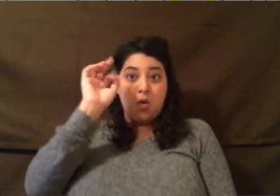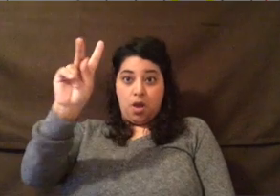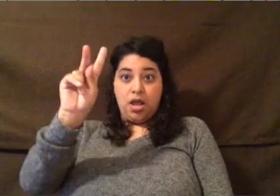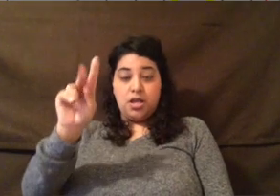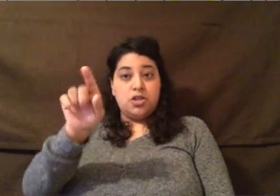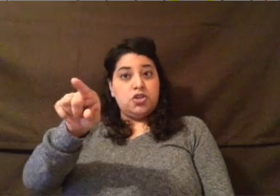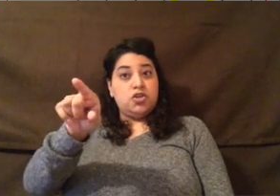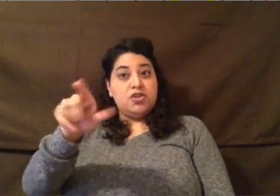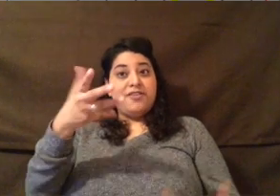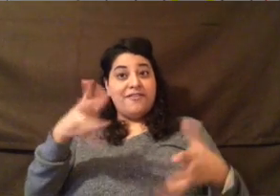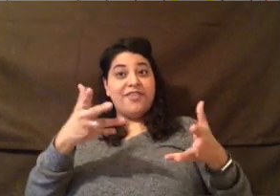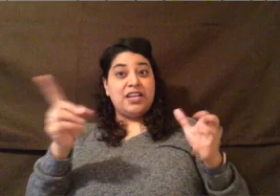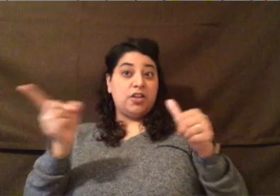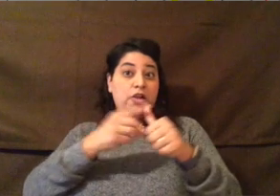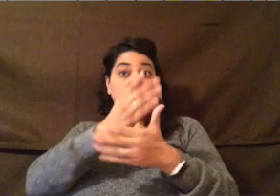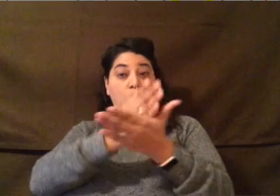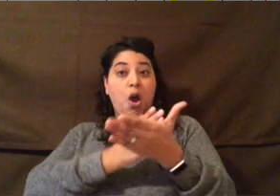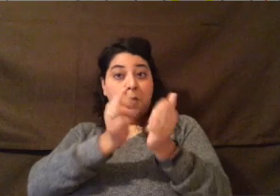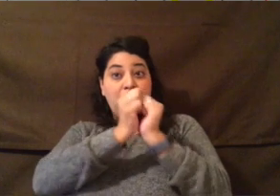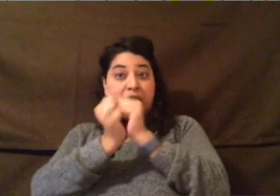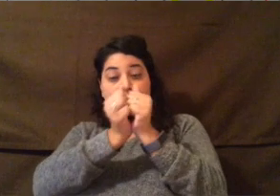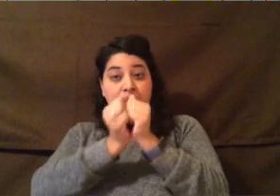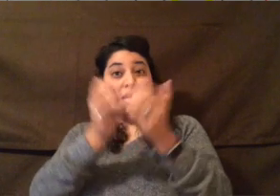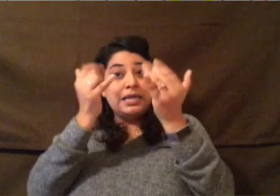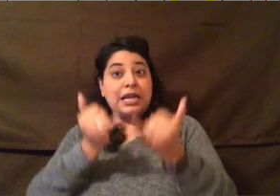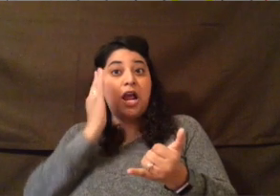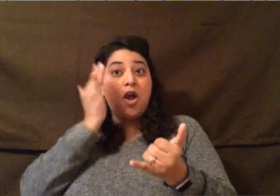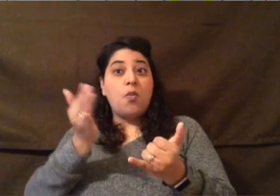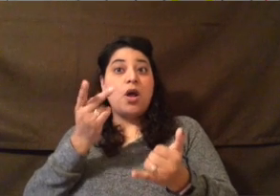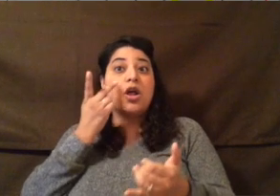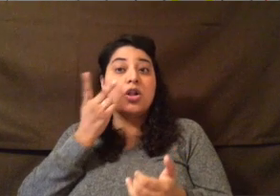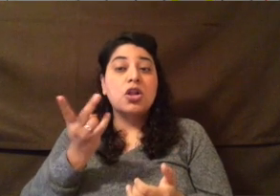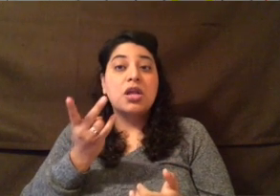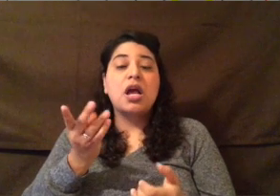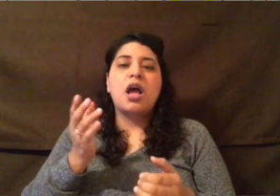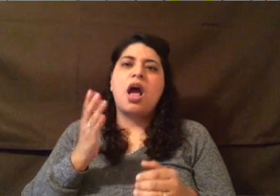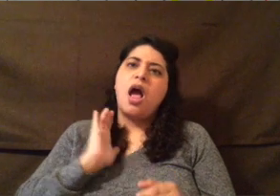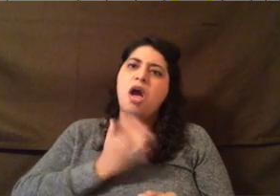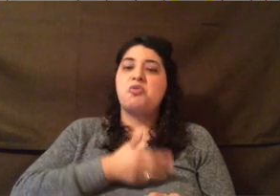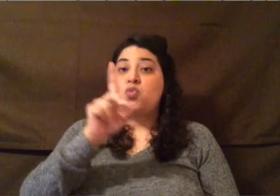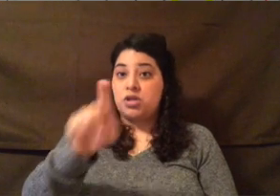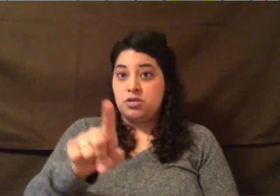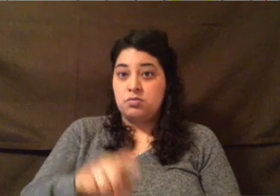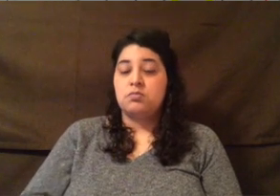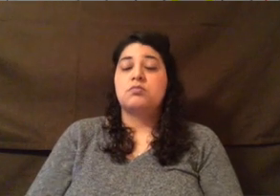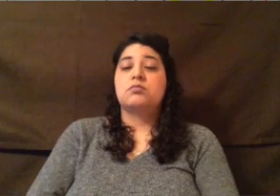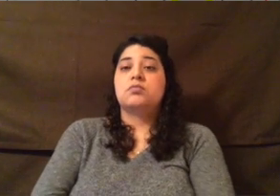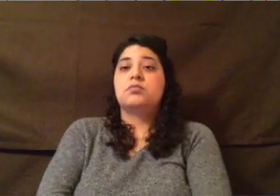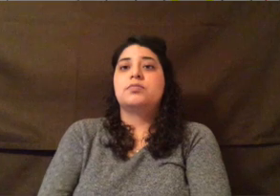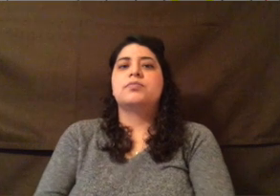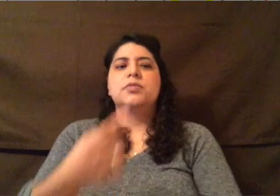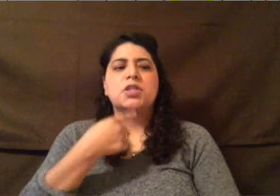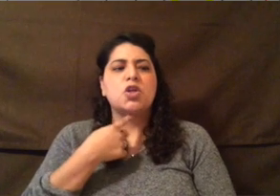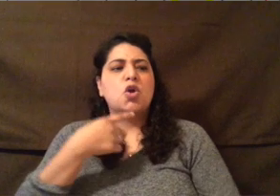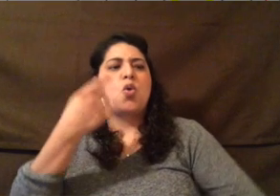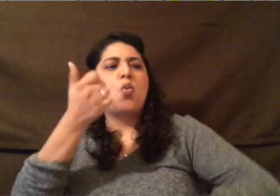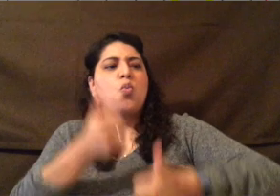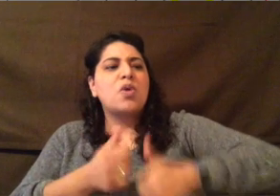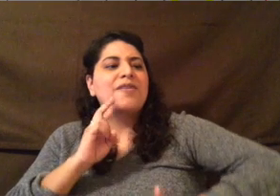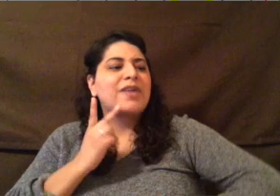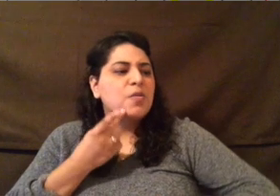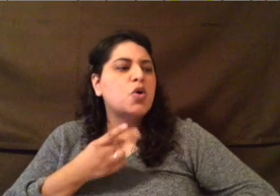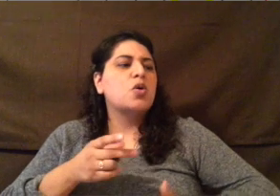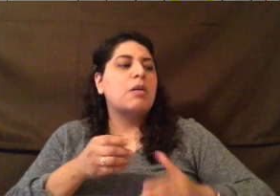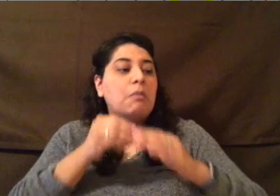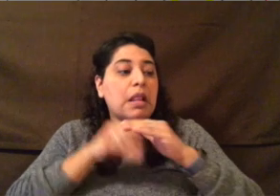asked for. We did it together. Now we're going to go ahead and take a look at our questions. It says, which vegetable was planted